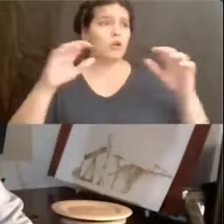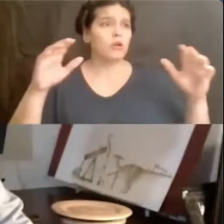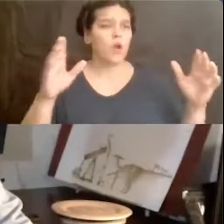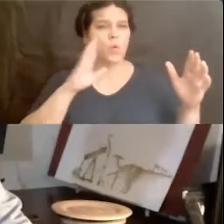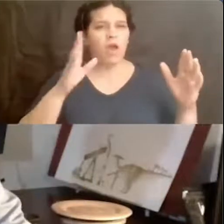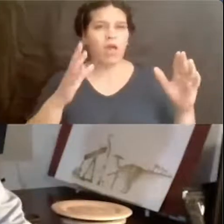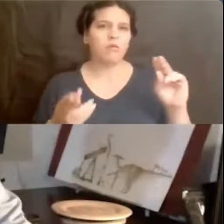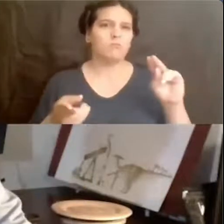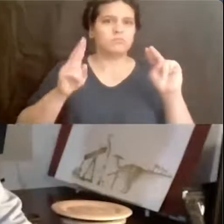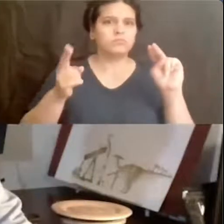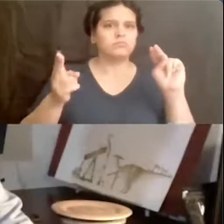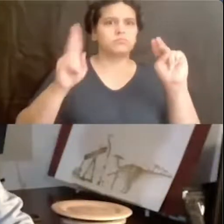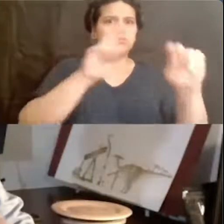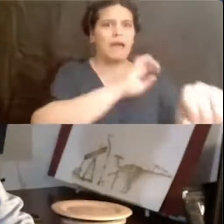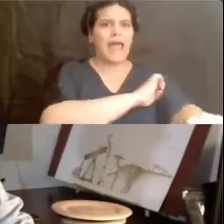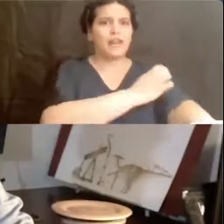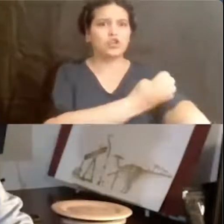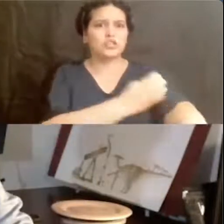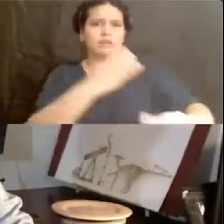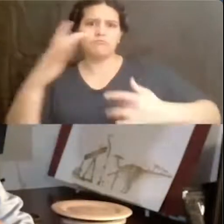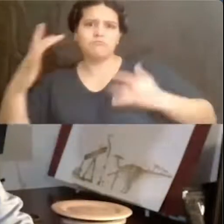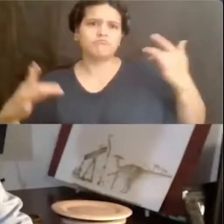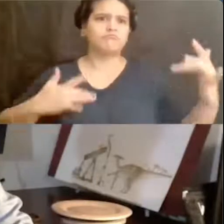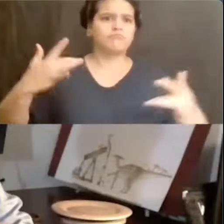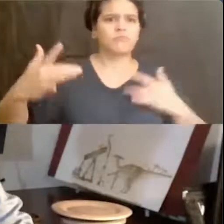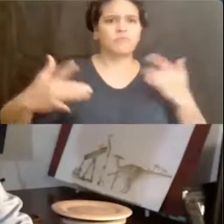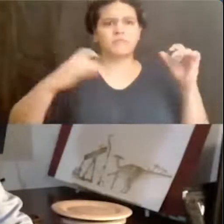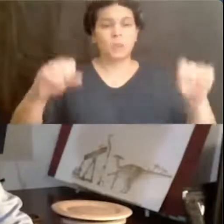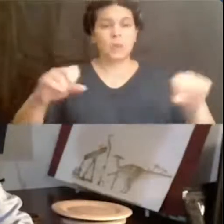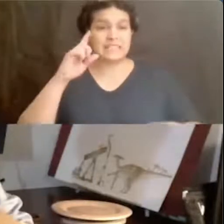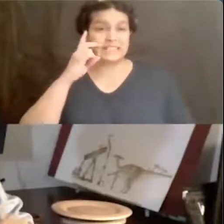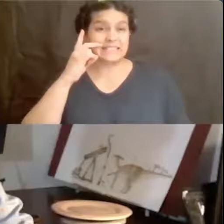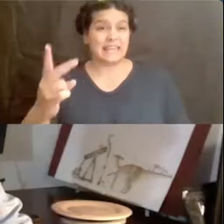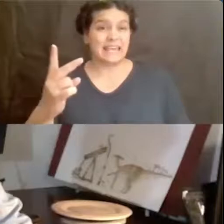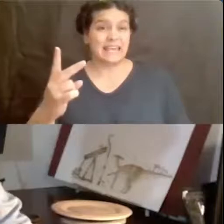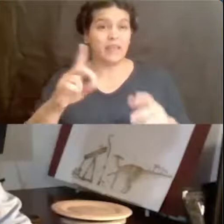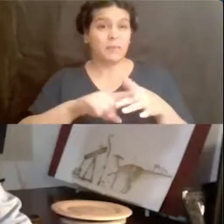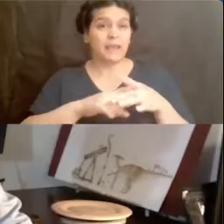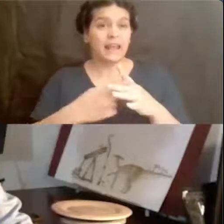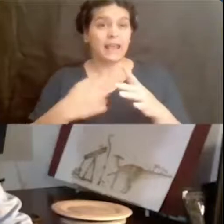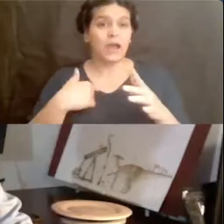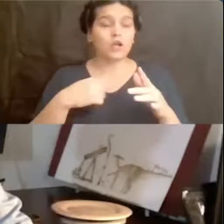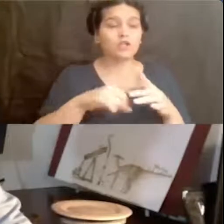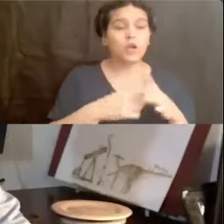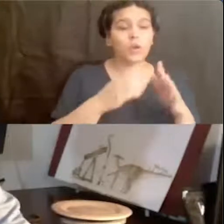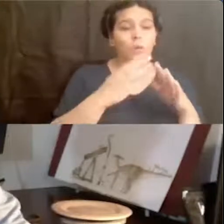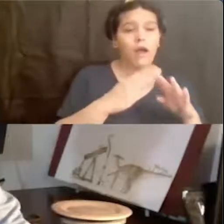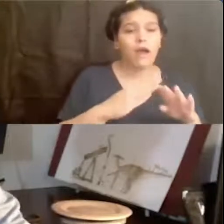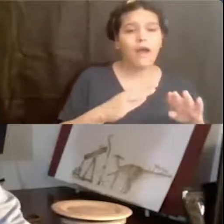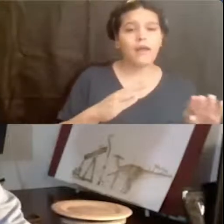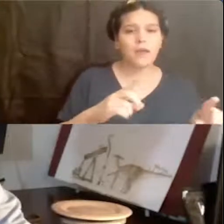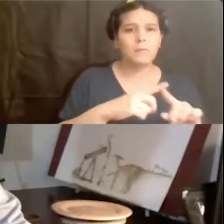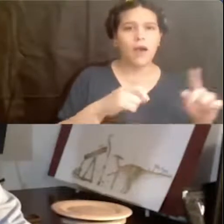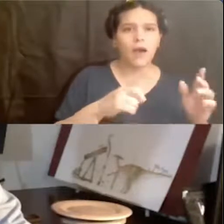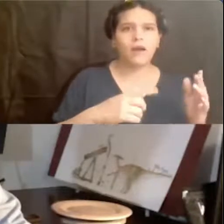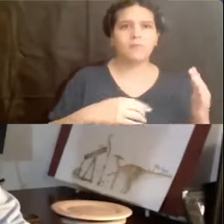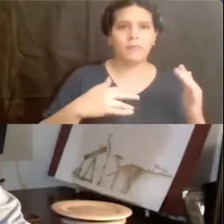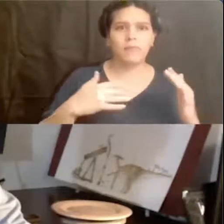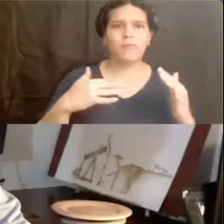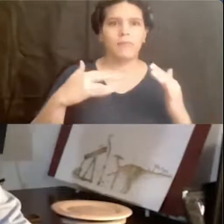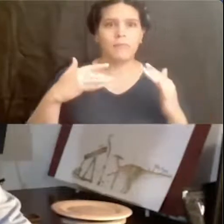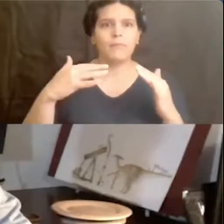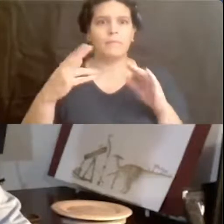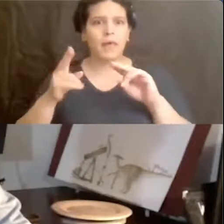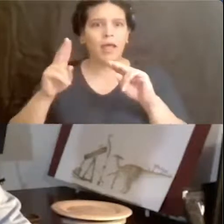the energy. And you could see in the beginning I probably started off kind of quiet, but then by the end I got